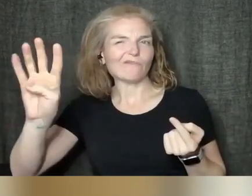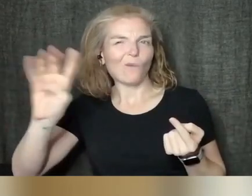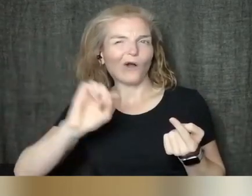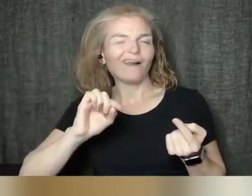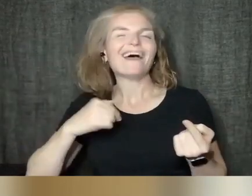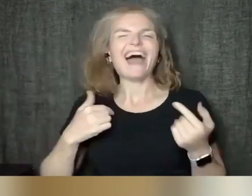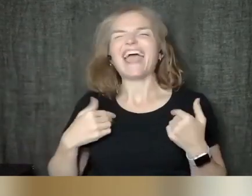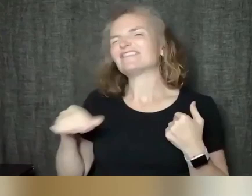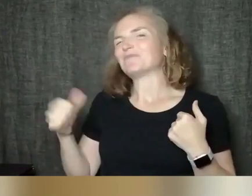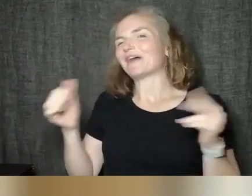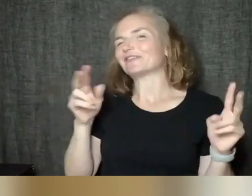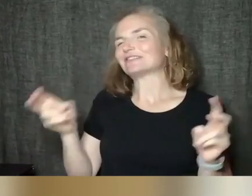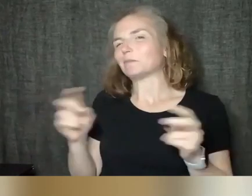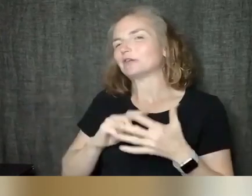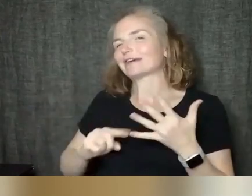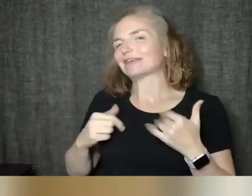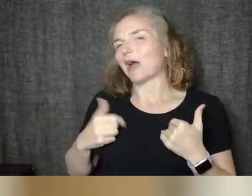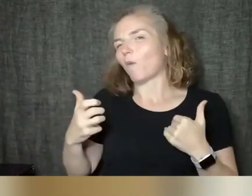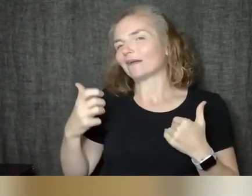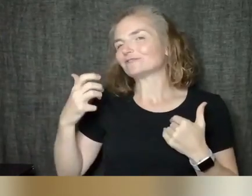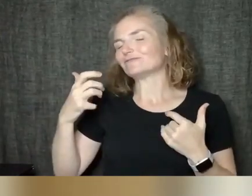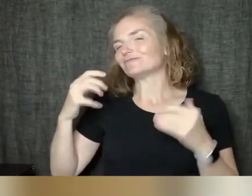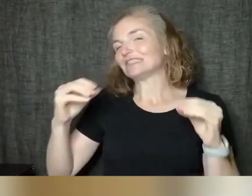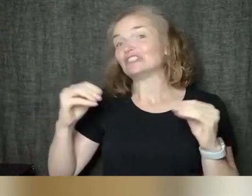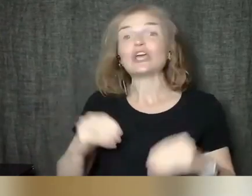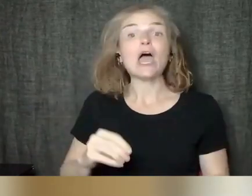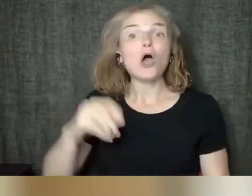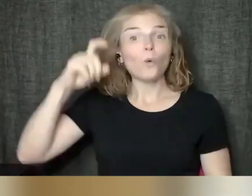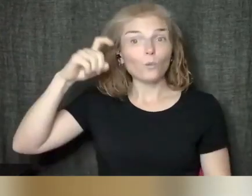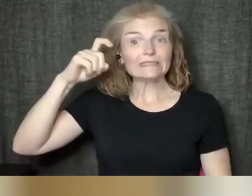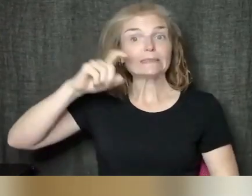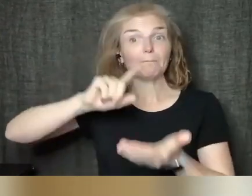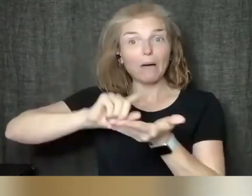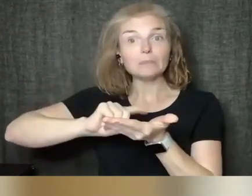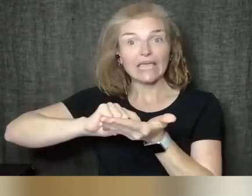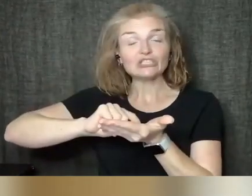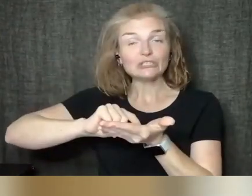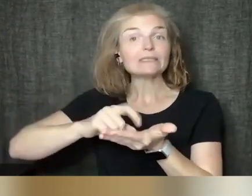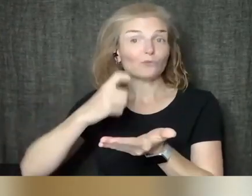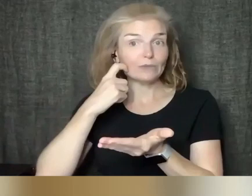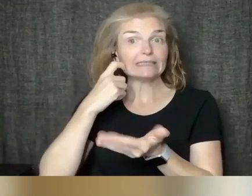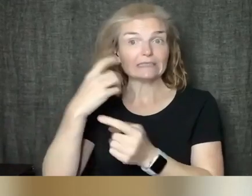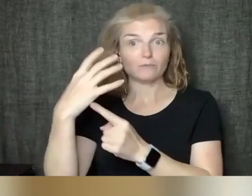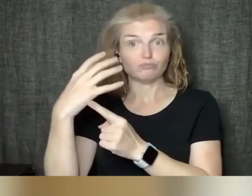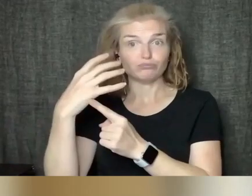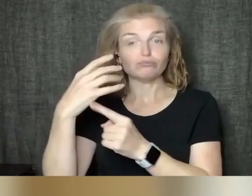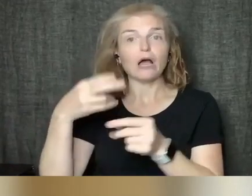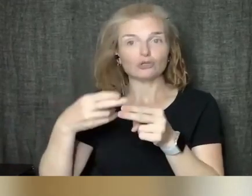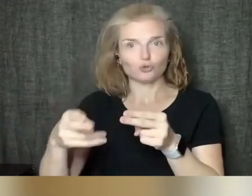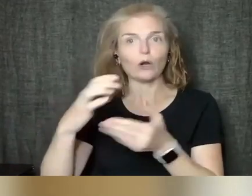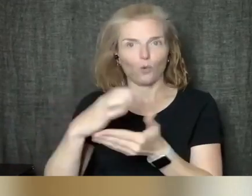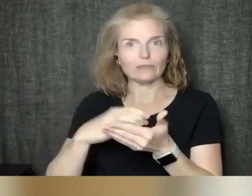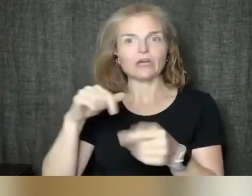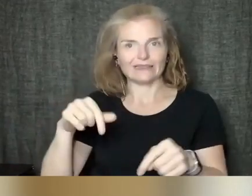other subjects I like to teach. Wisdom Publications did just film a short course on this subject, and